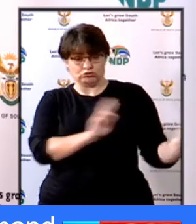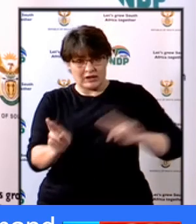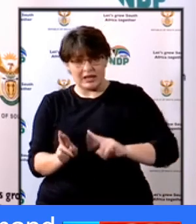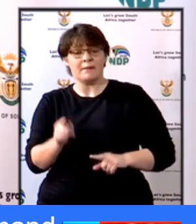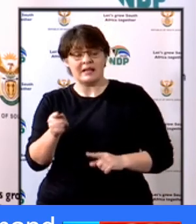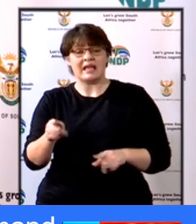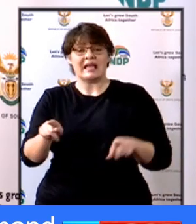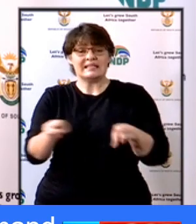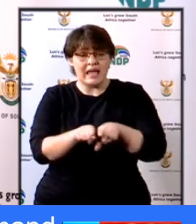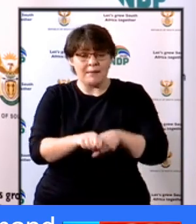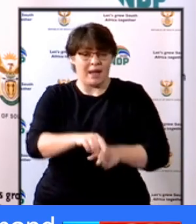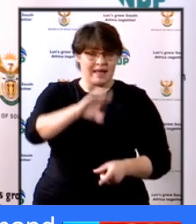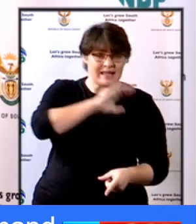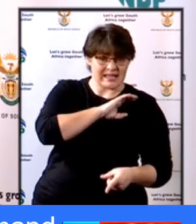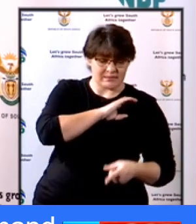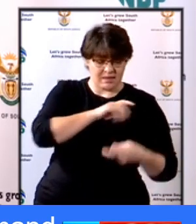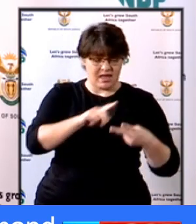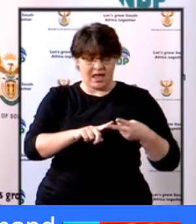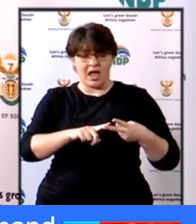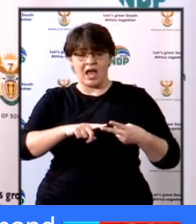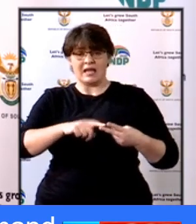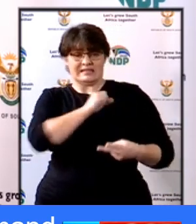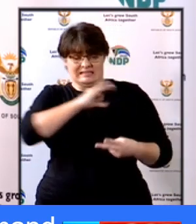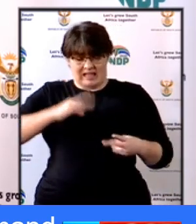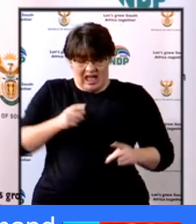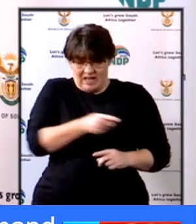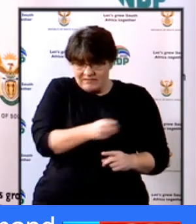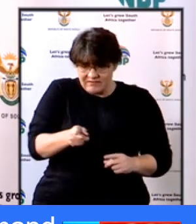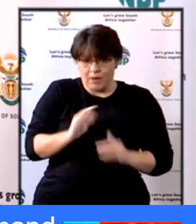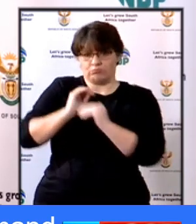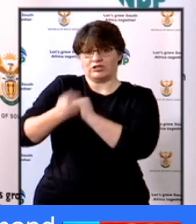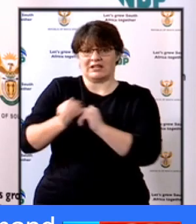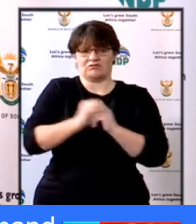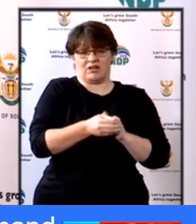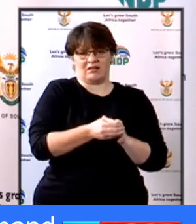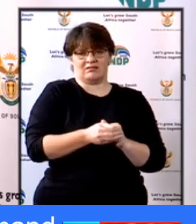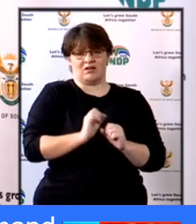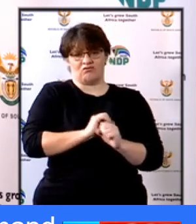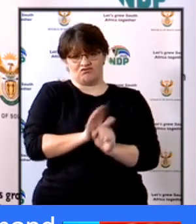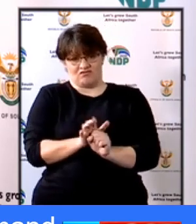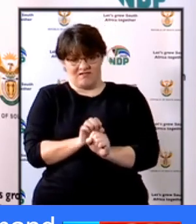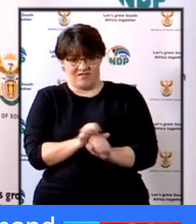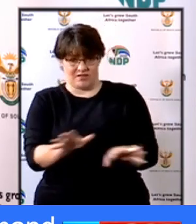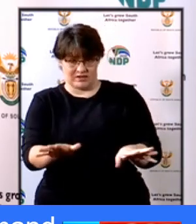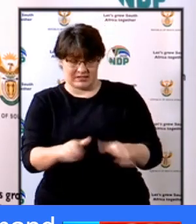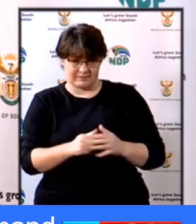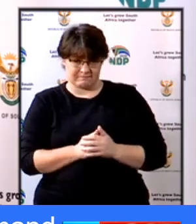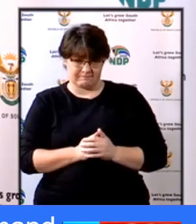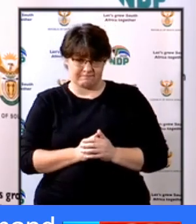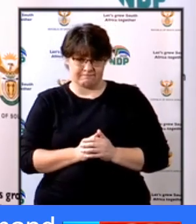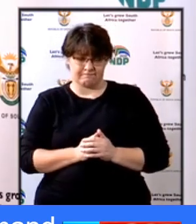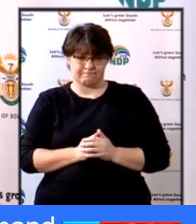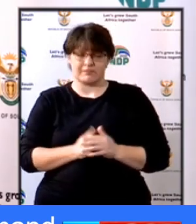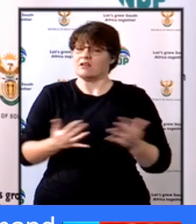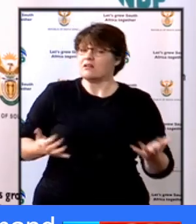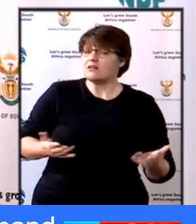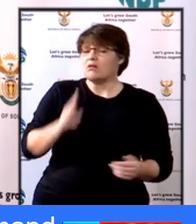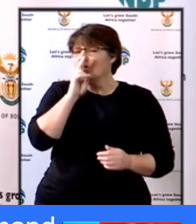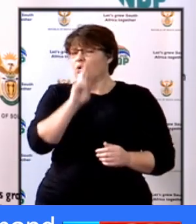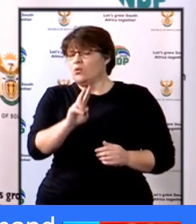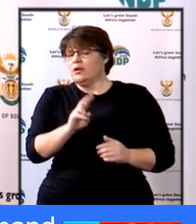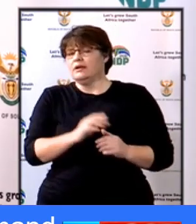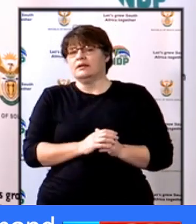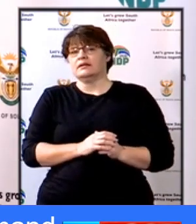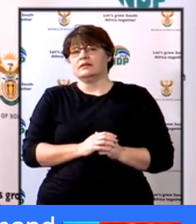customers from a rapid spread of the virus. And it looked also in this period, we looked at how can we